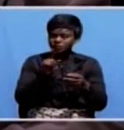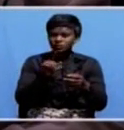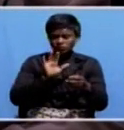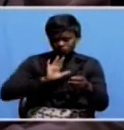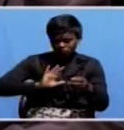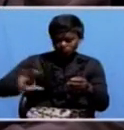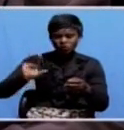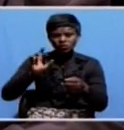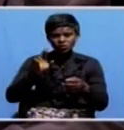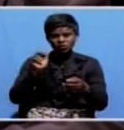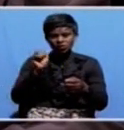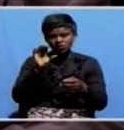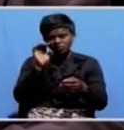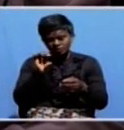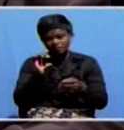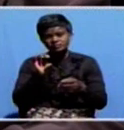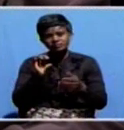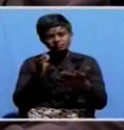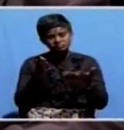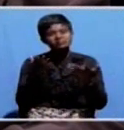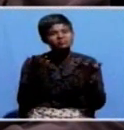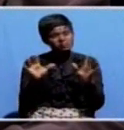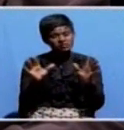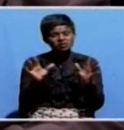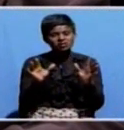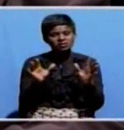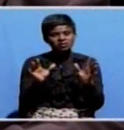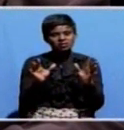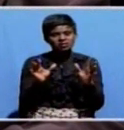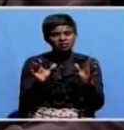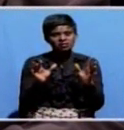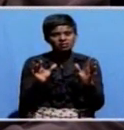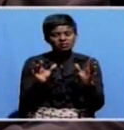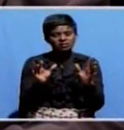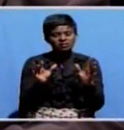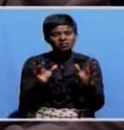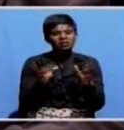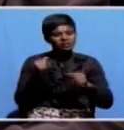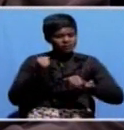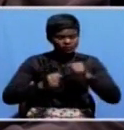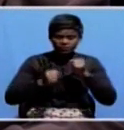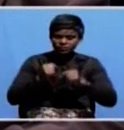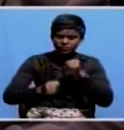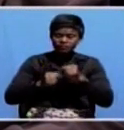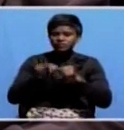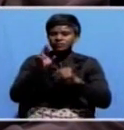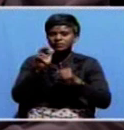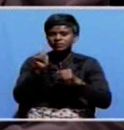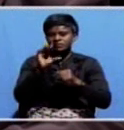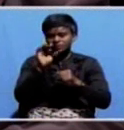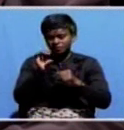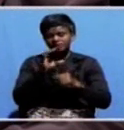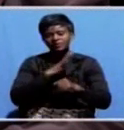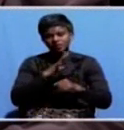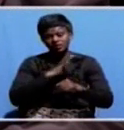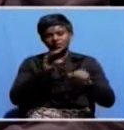race, and it could be said that he ran the race so well. And